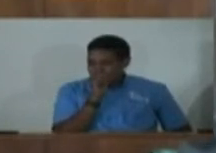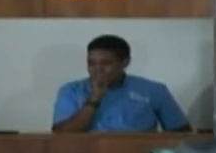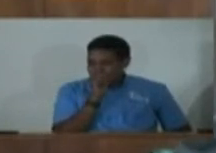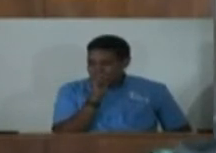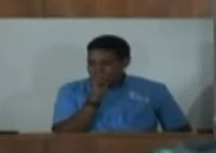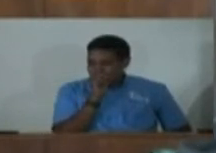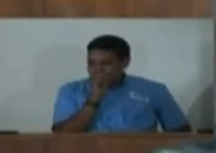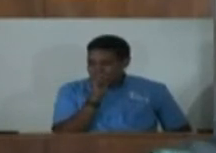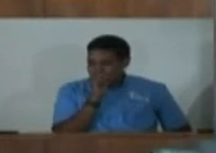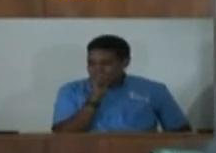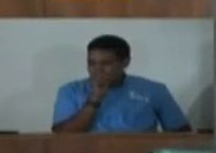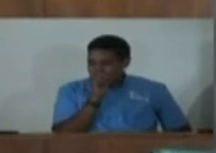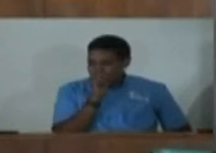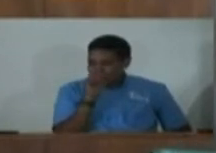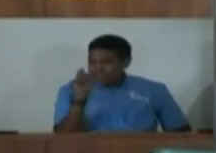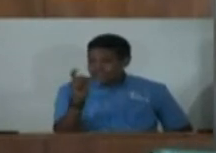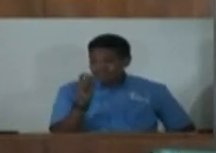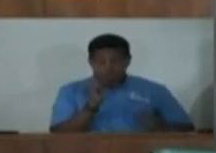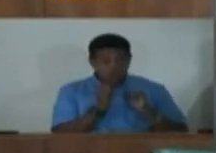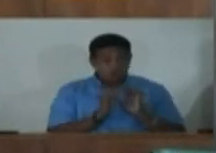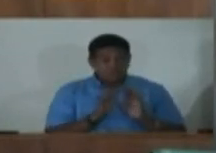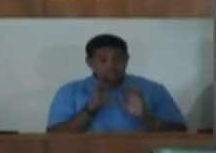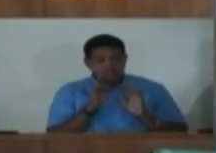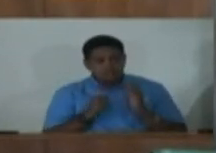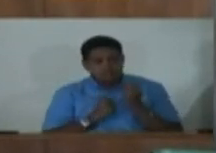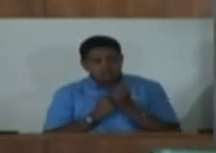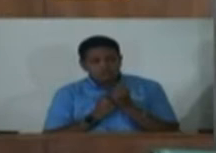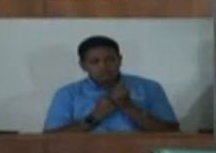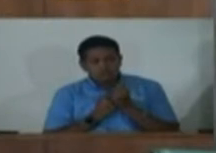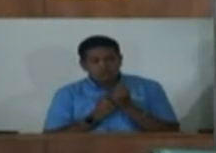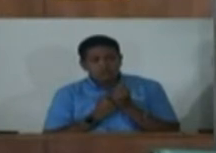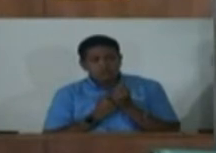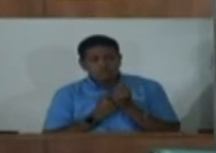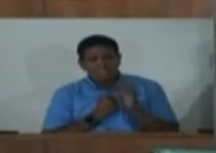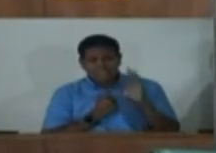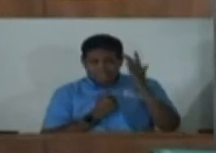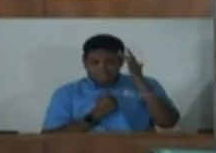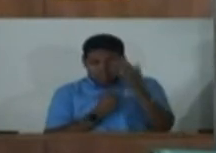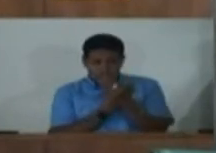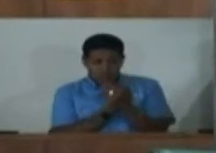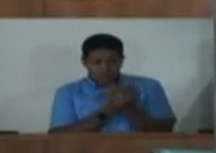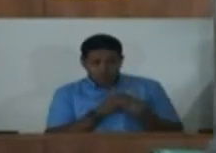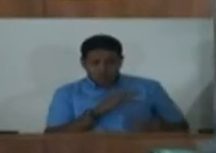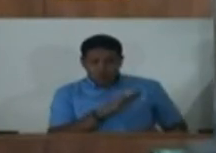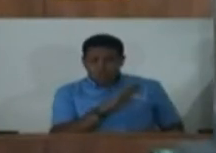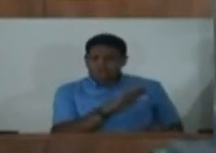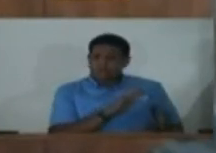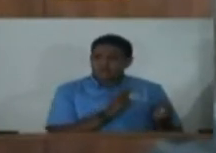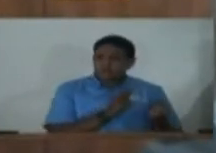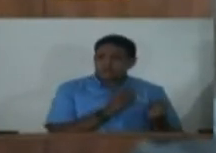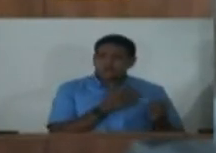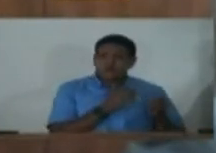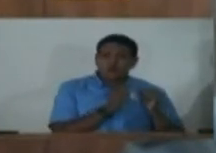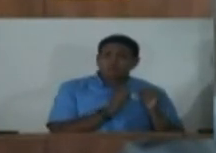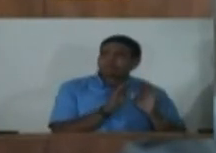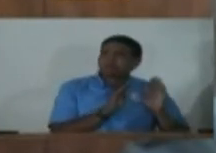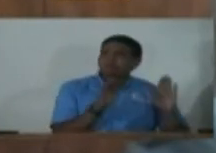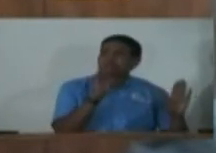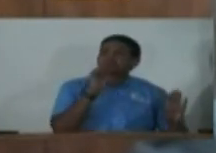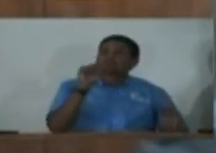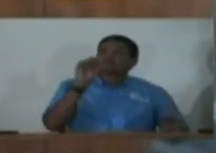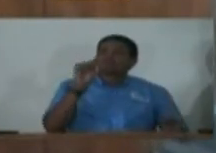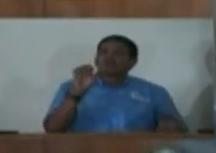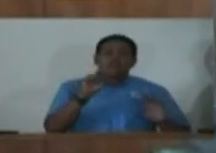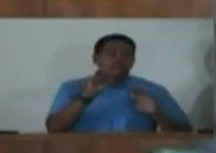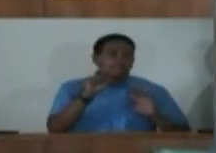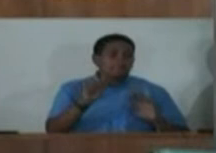it gives a competitive edge to the owners of intellectual property, in this case, trademark.